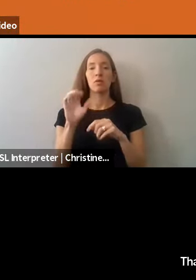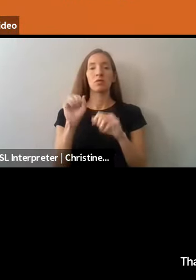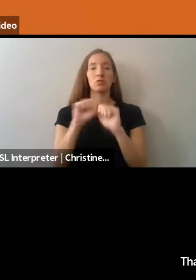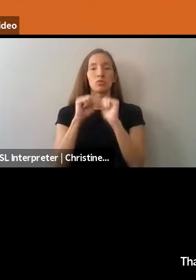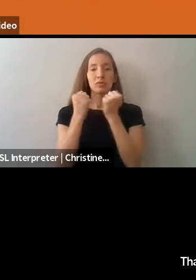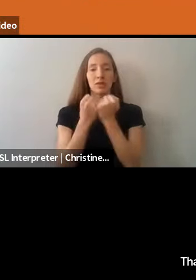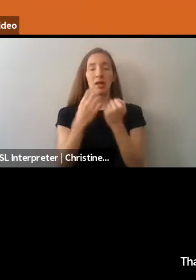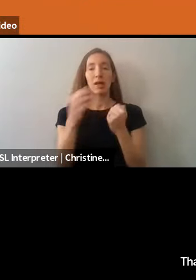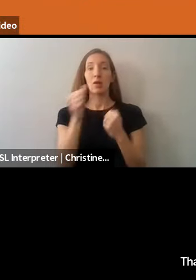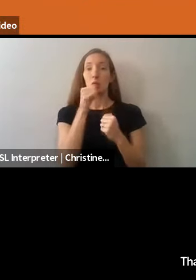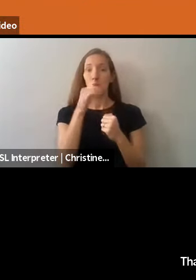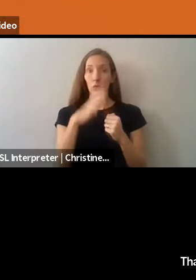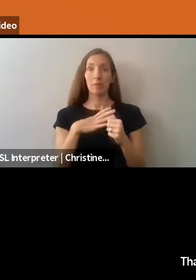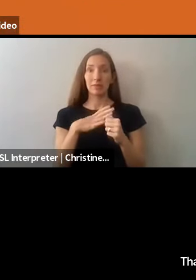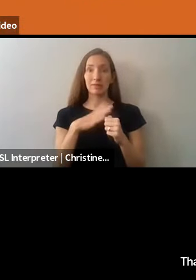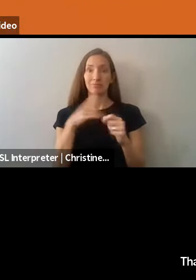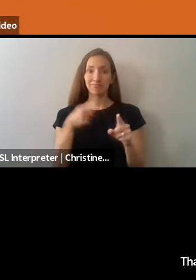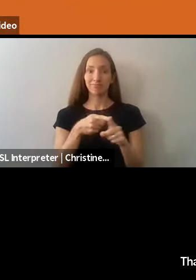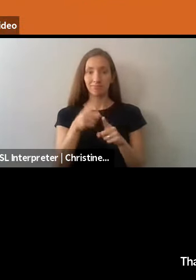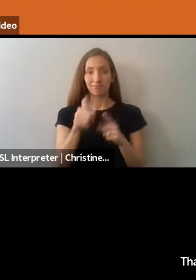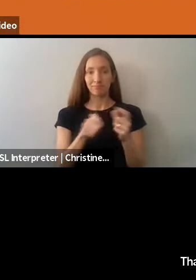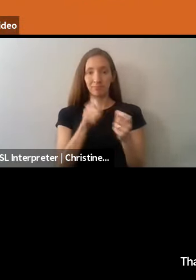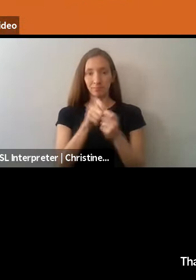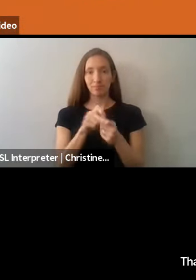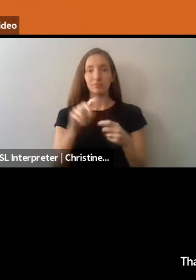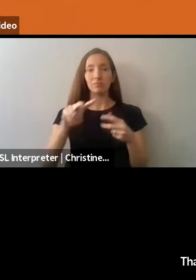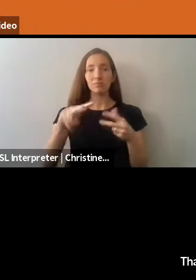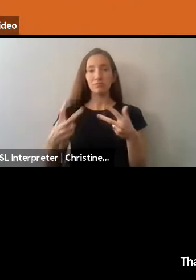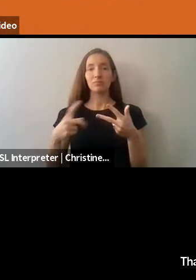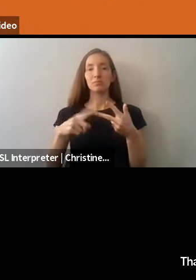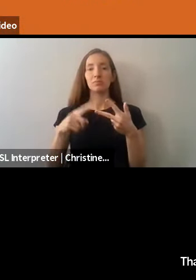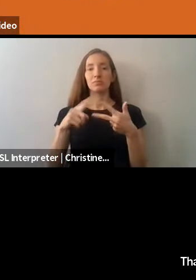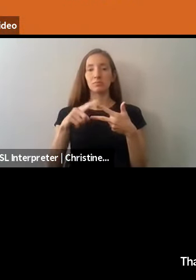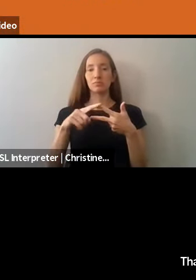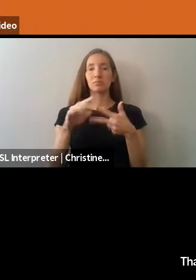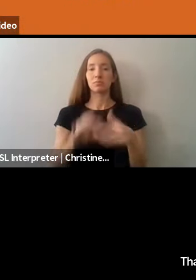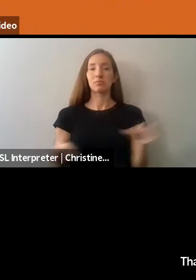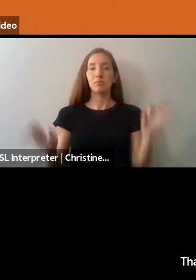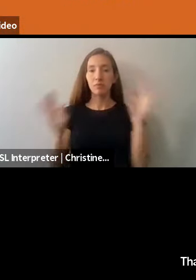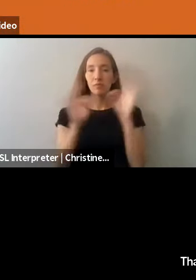think, very important point was about sustainable funding, that this is not just